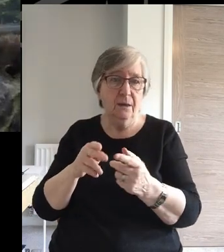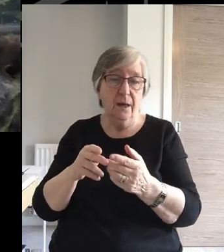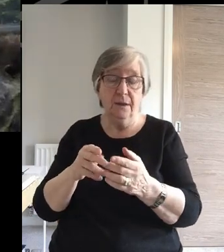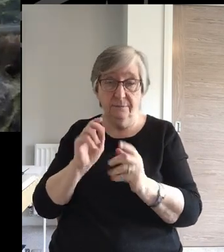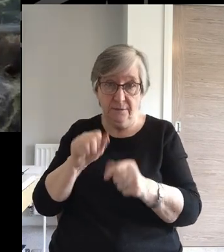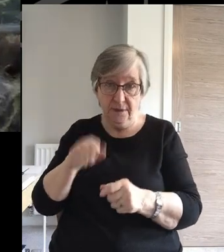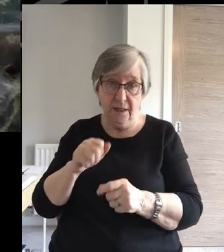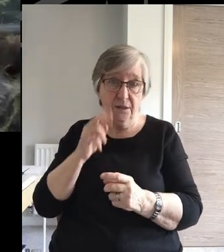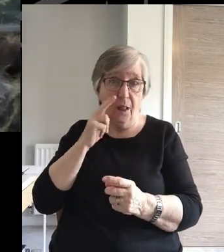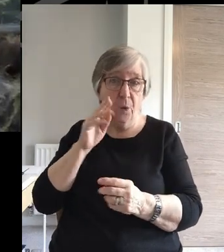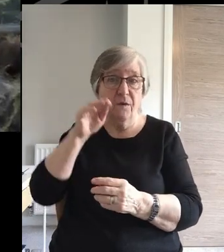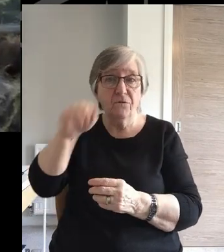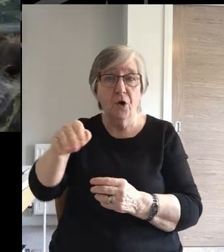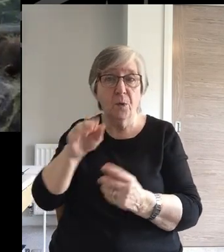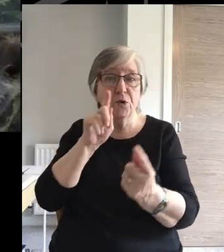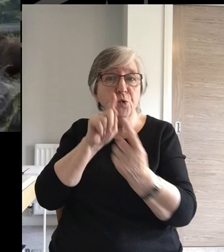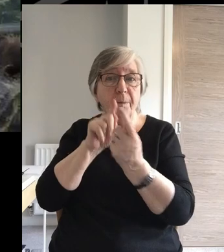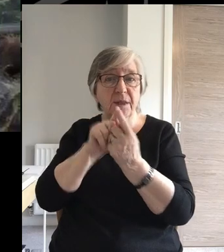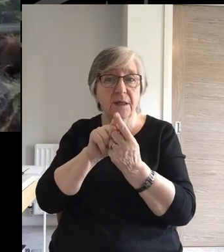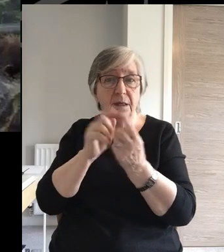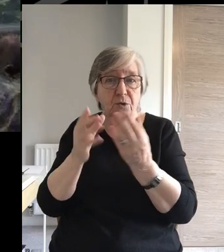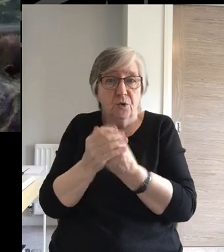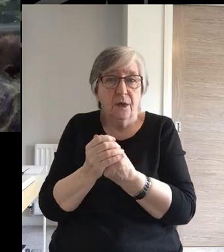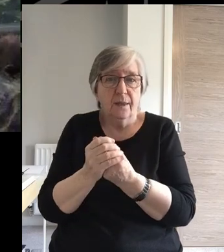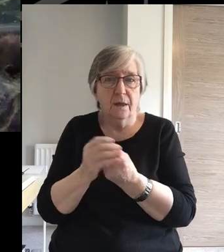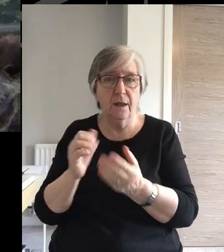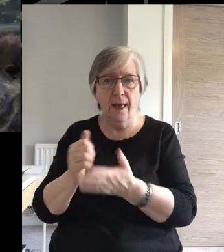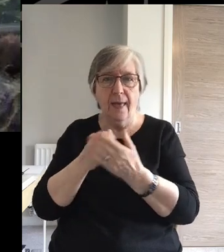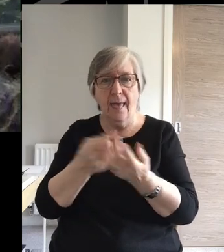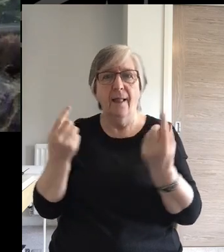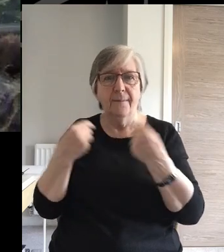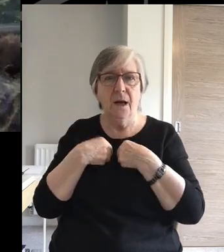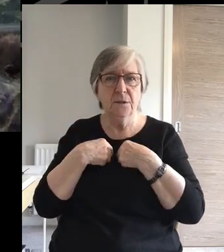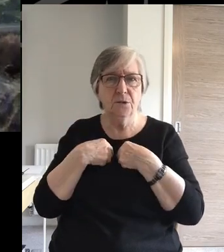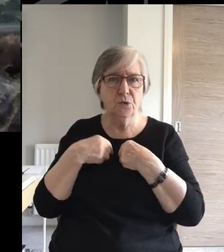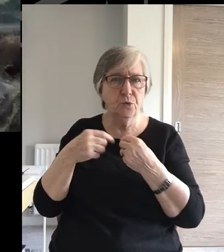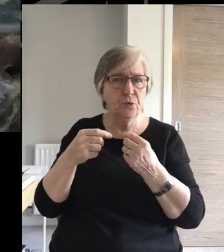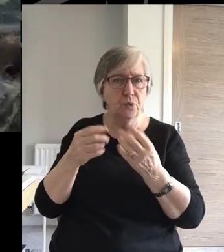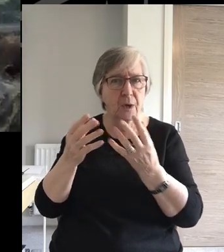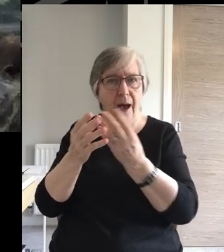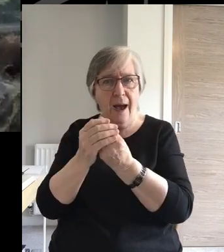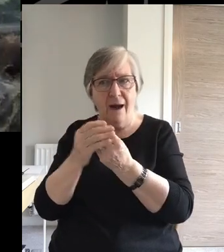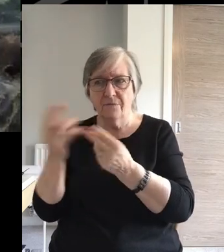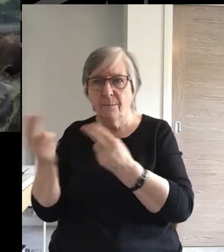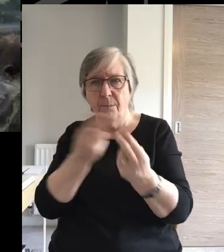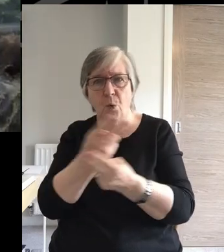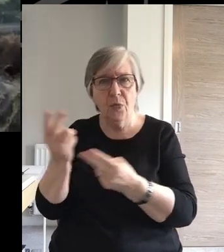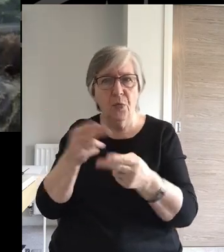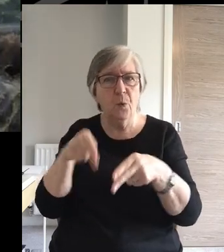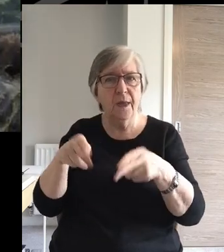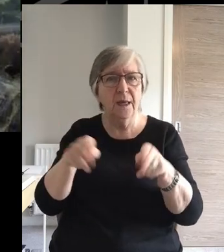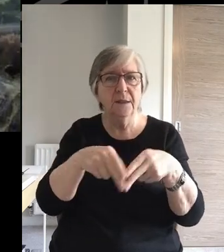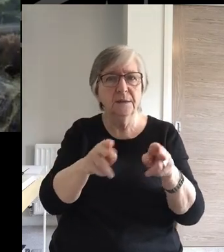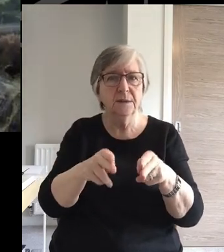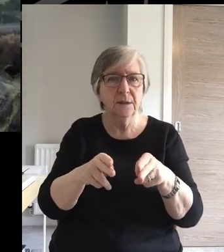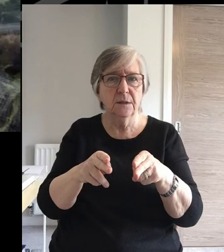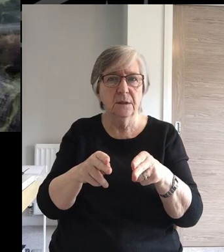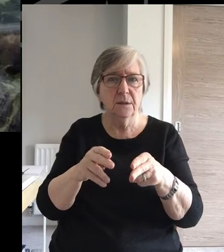meeting and worshipping together, help us to continue to blend the traditional and in new ways of doing